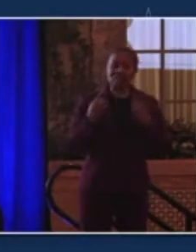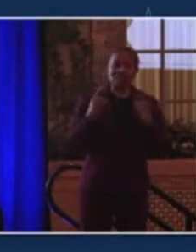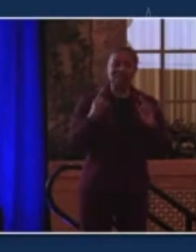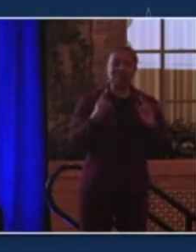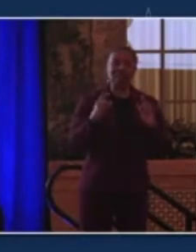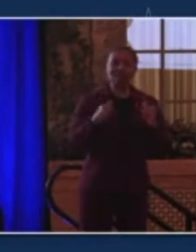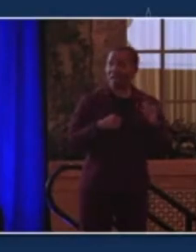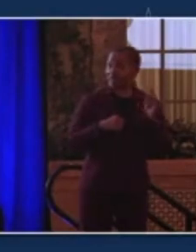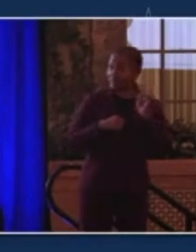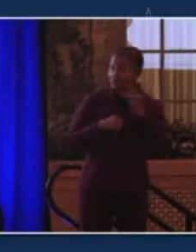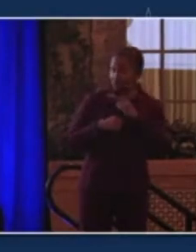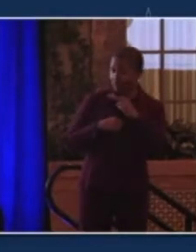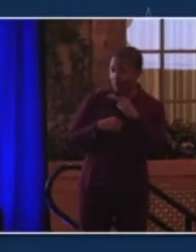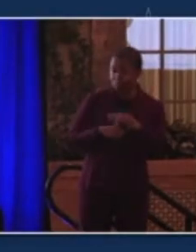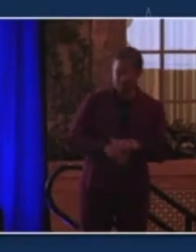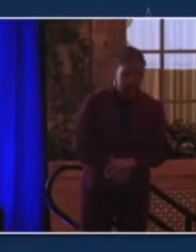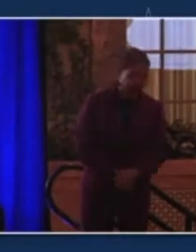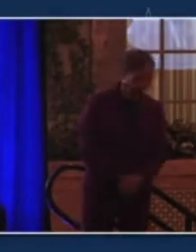so let's roll it.